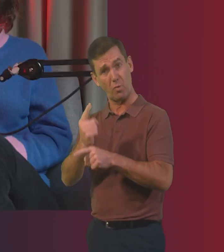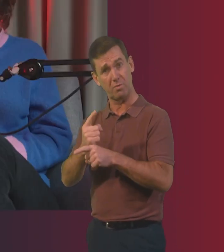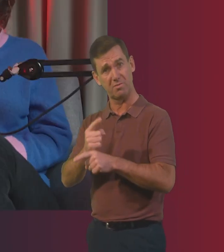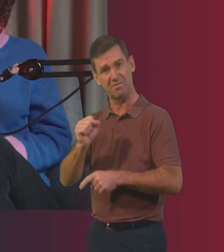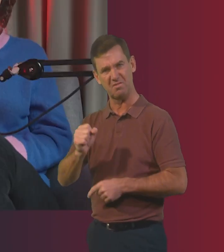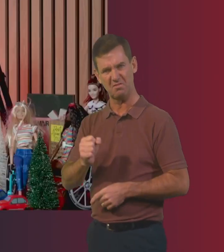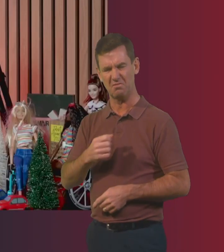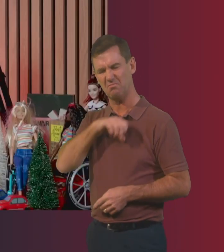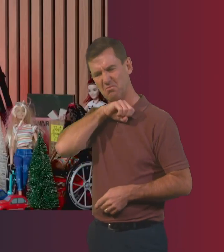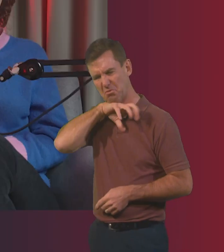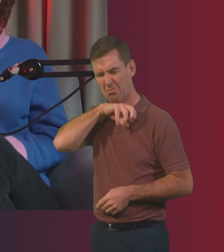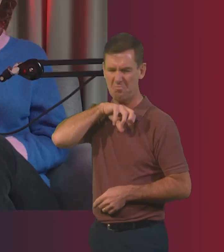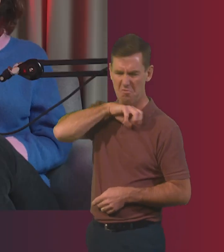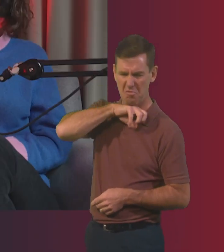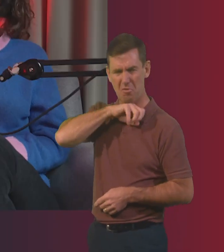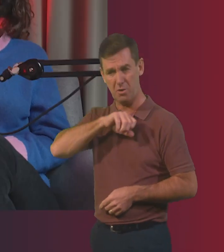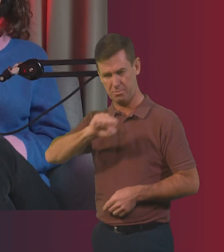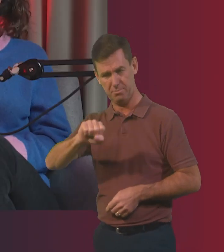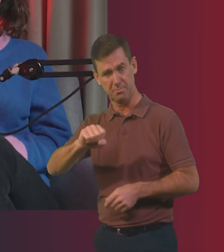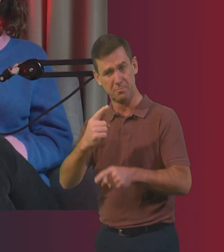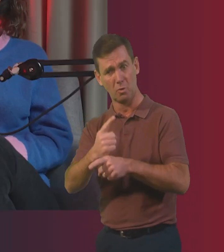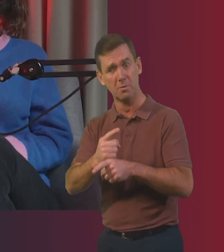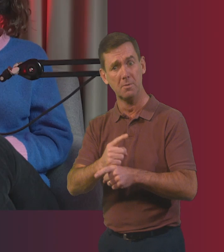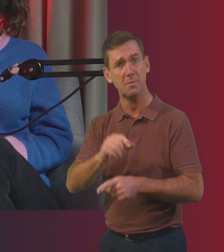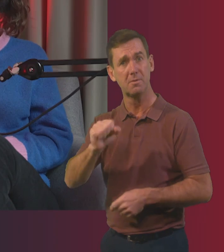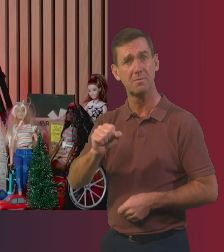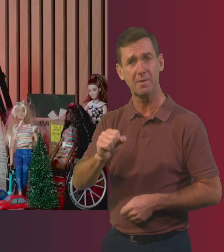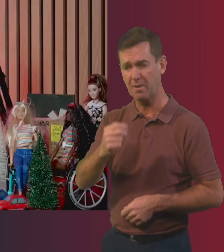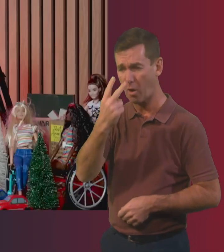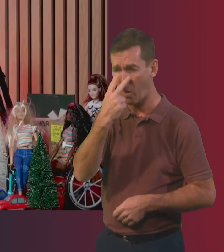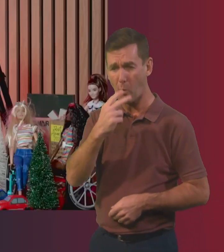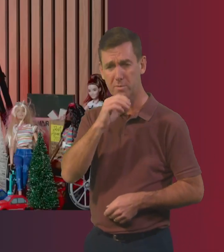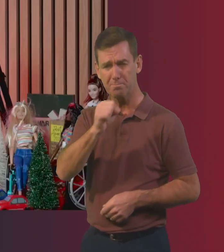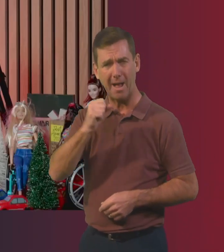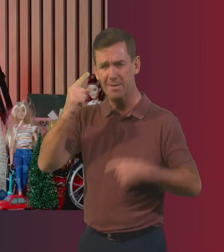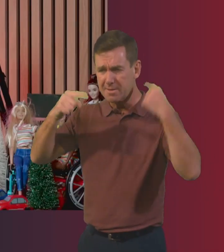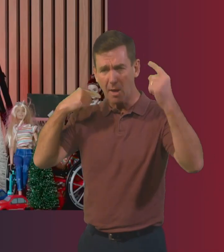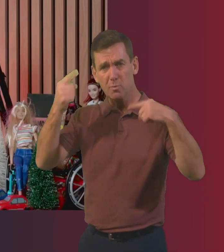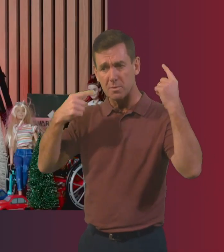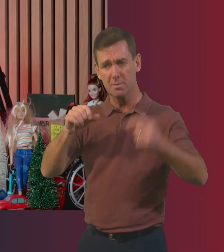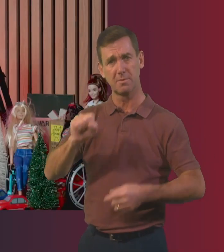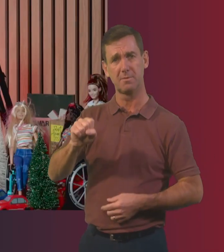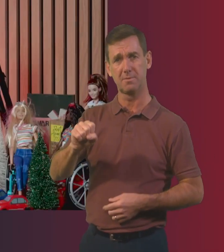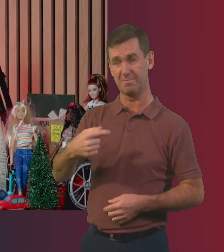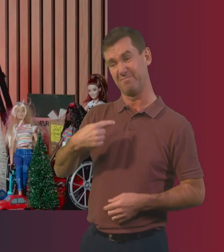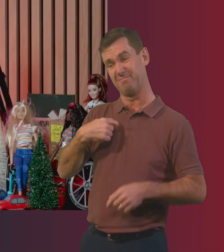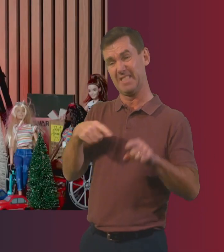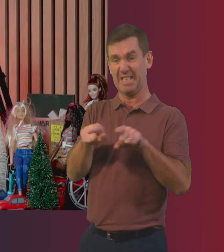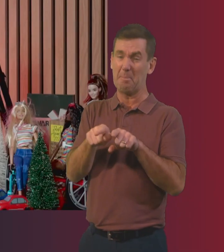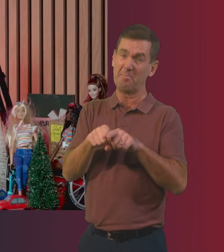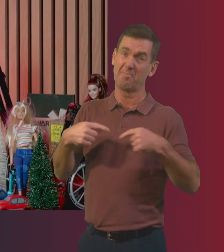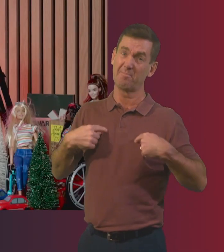grumbles. Oh yeah. And he does old man noises. So do I. I do old man noises as